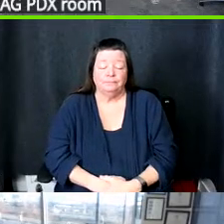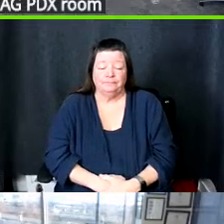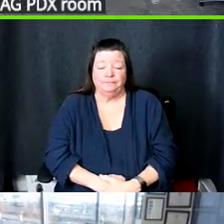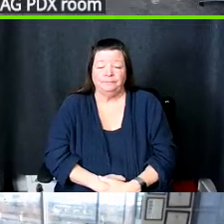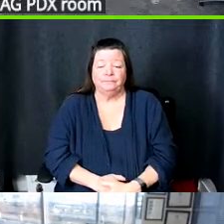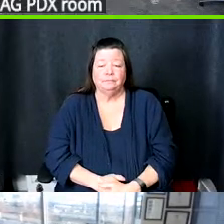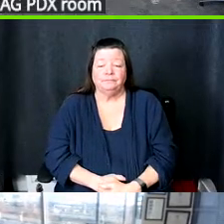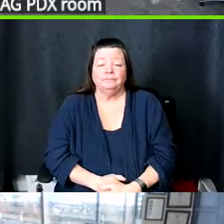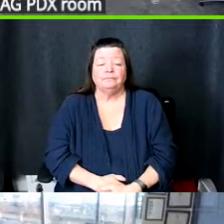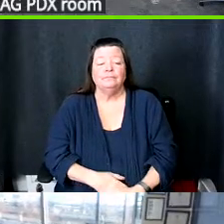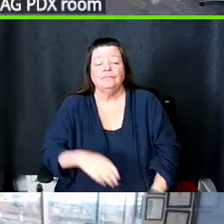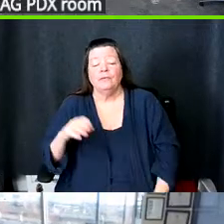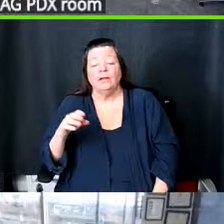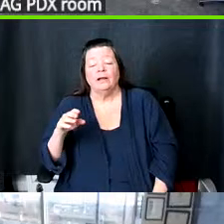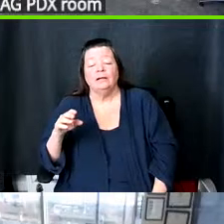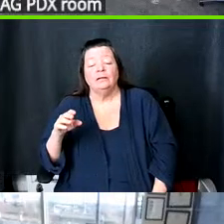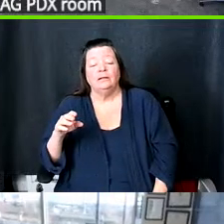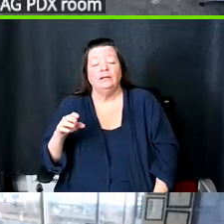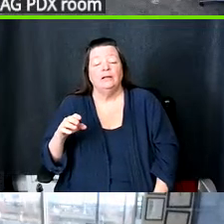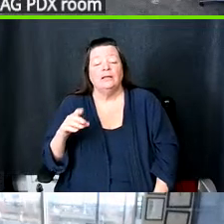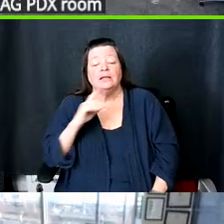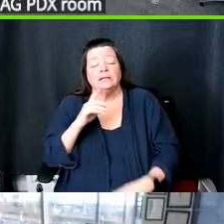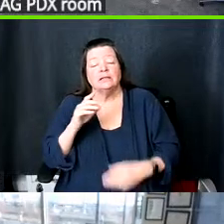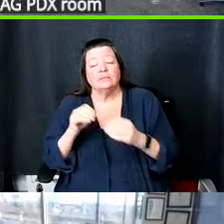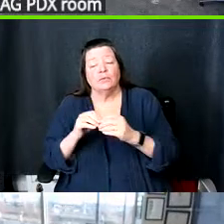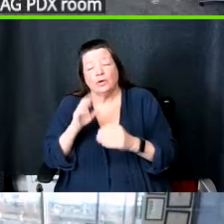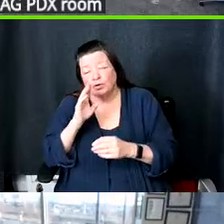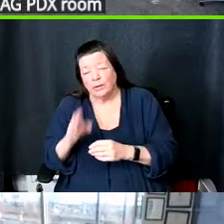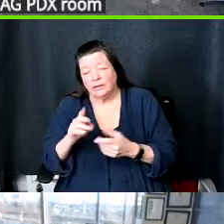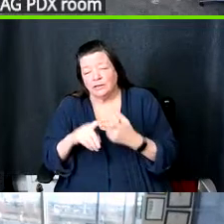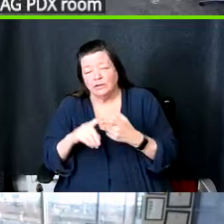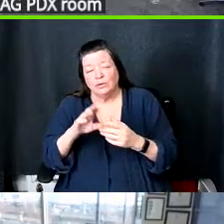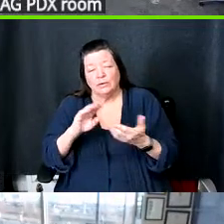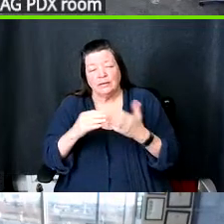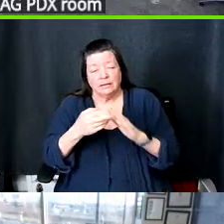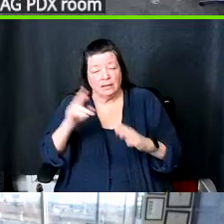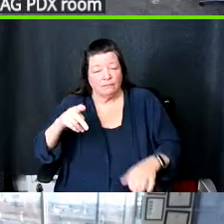Yeah, this is more direct to the city of Portland. In the past,